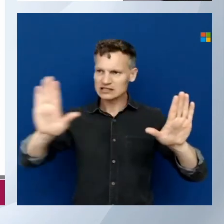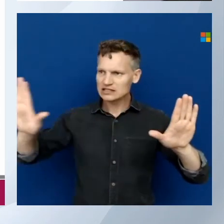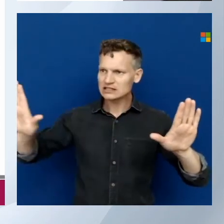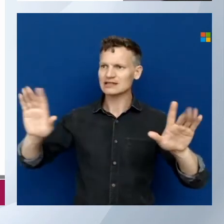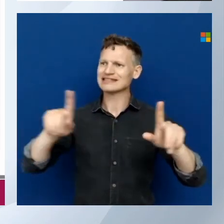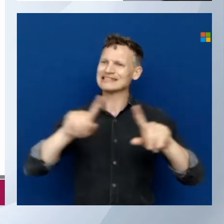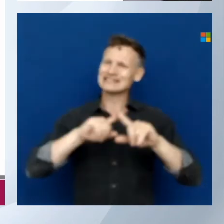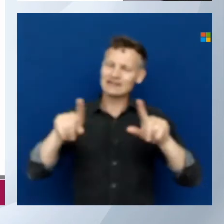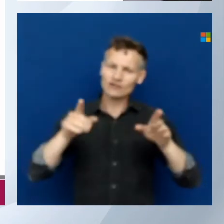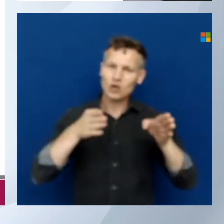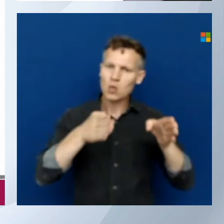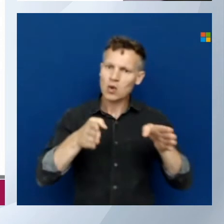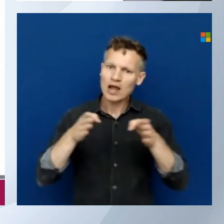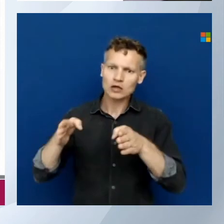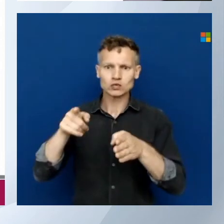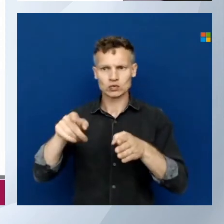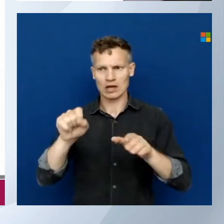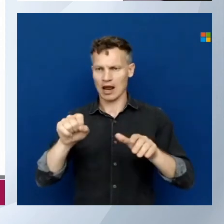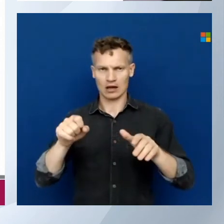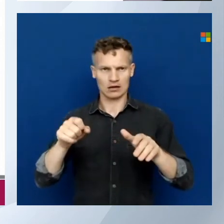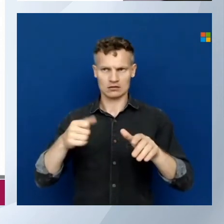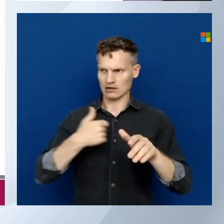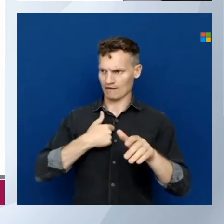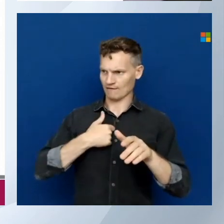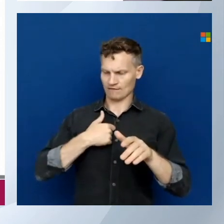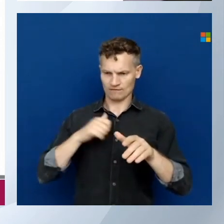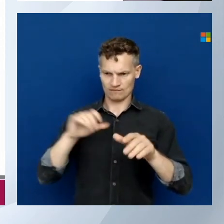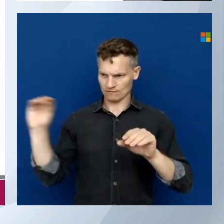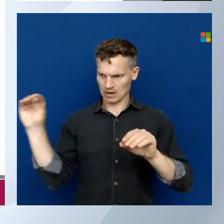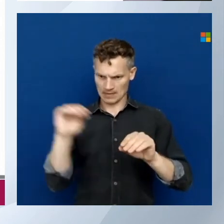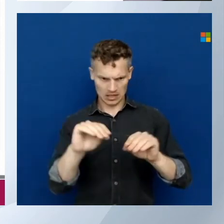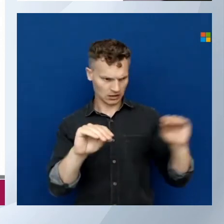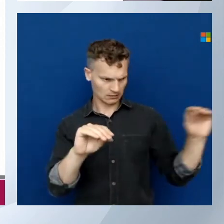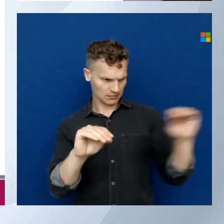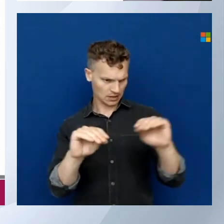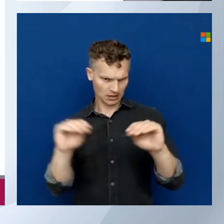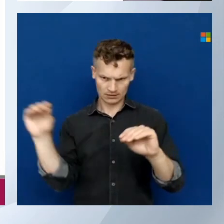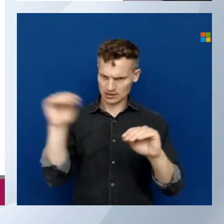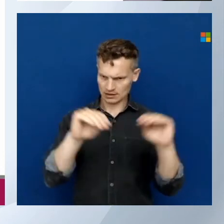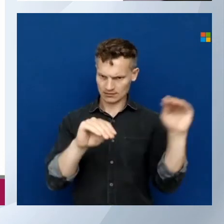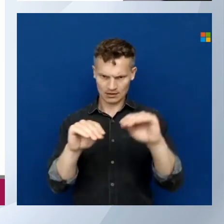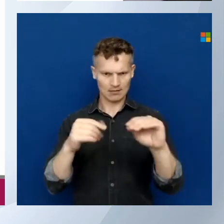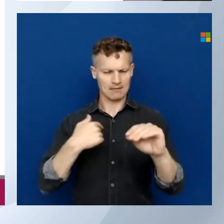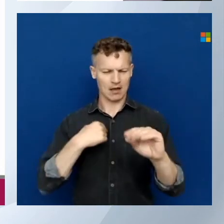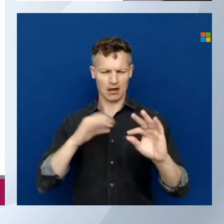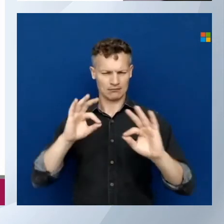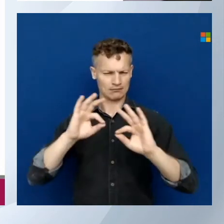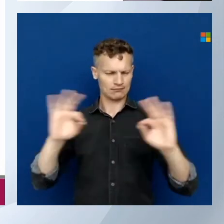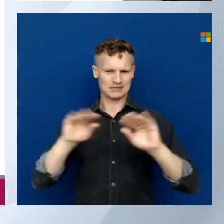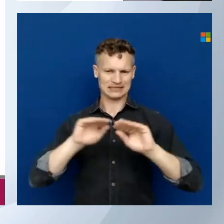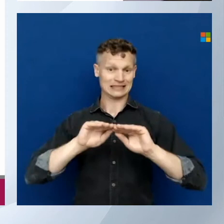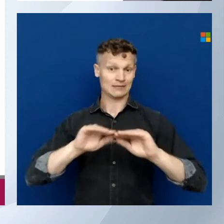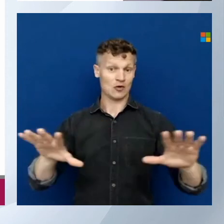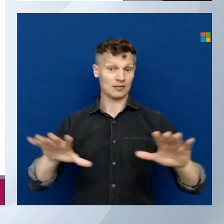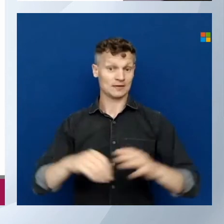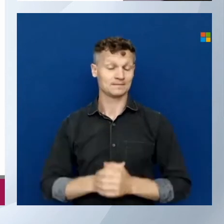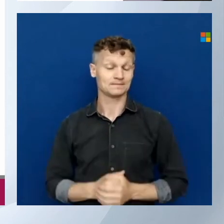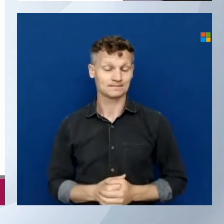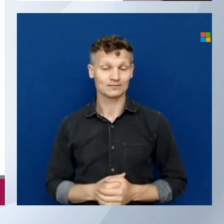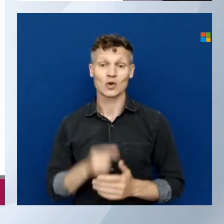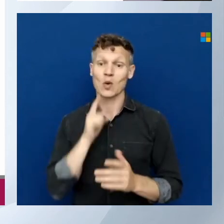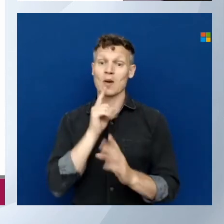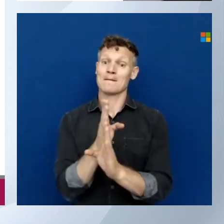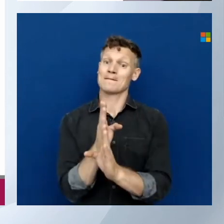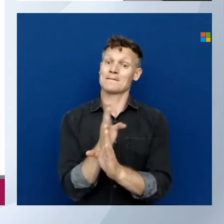to step by step build that automated deployment yourself. And before I switch over to